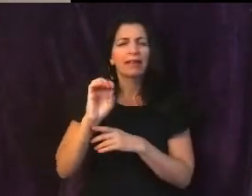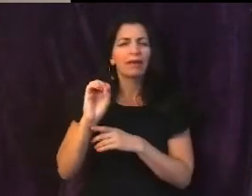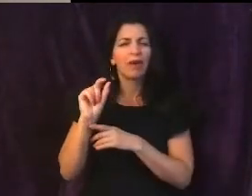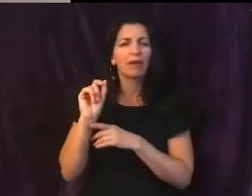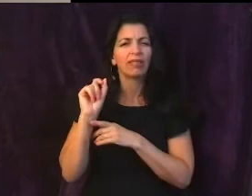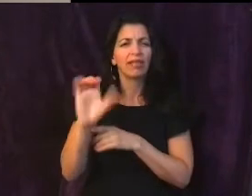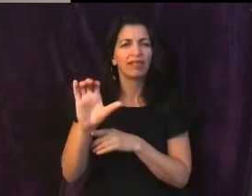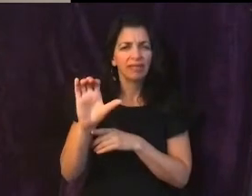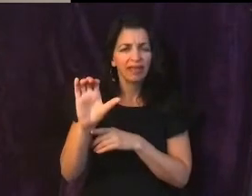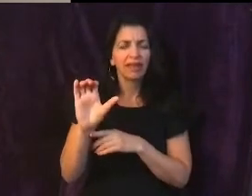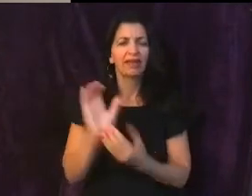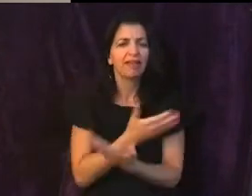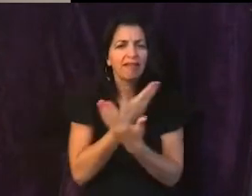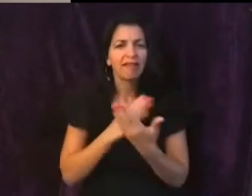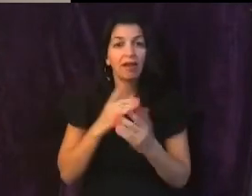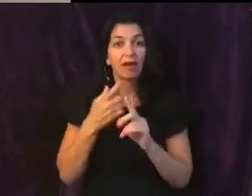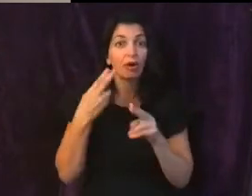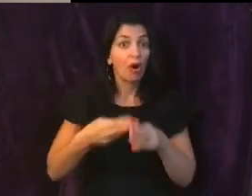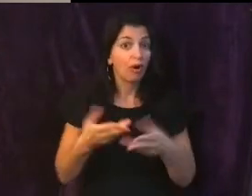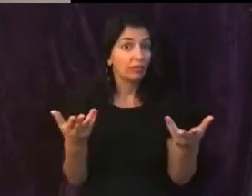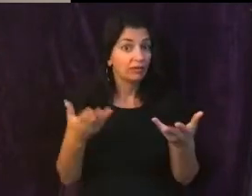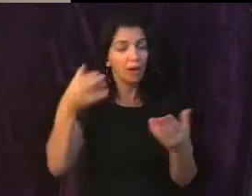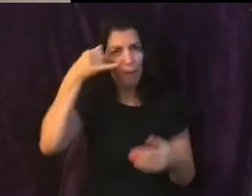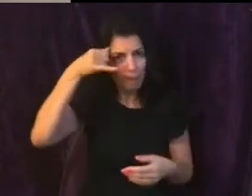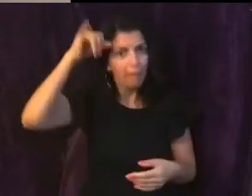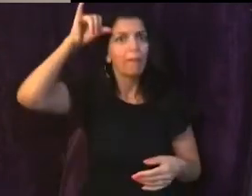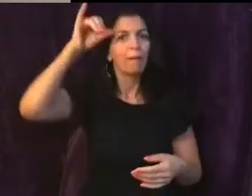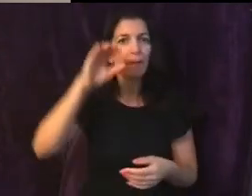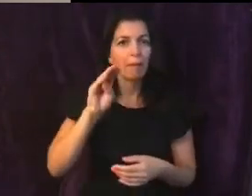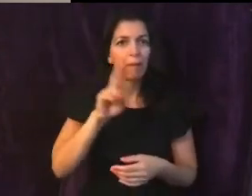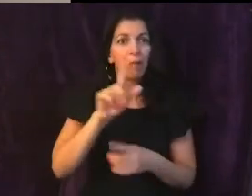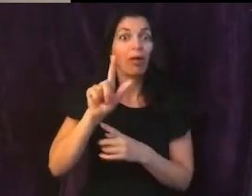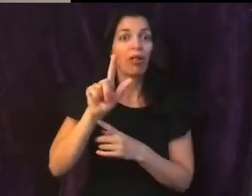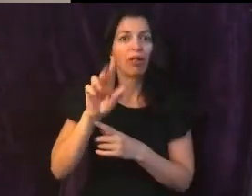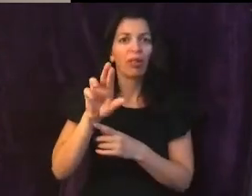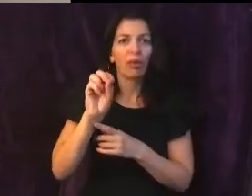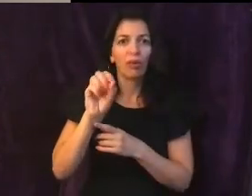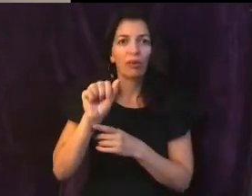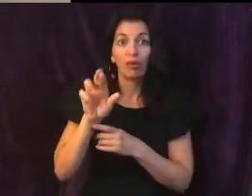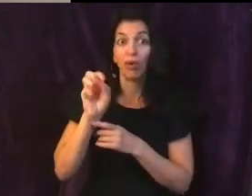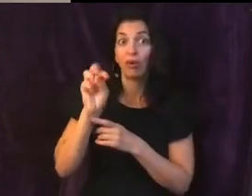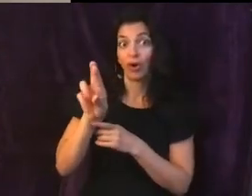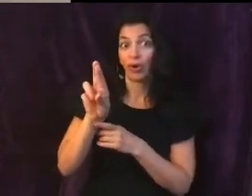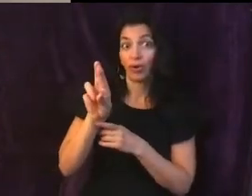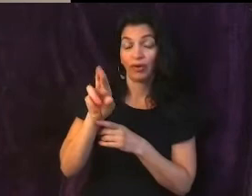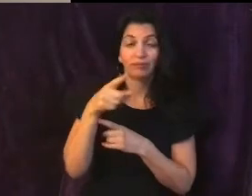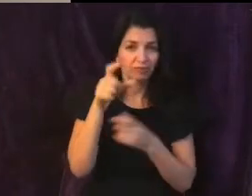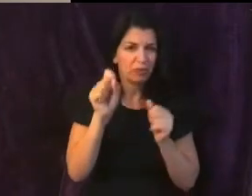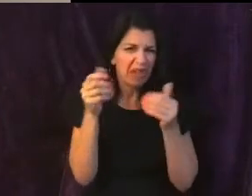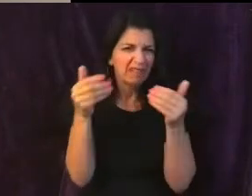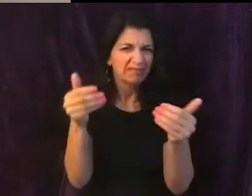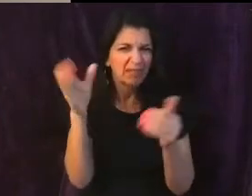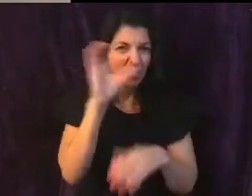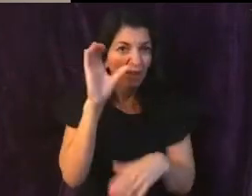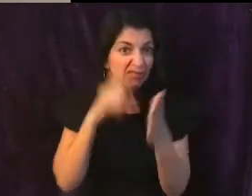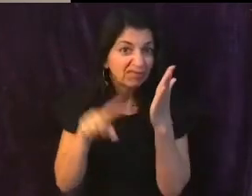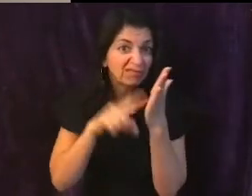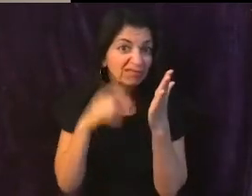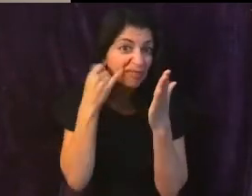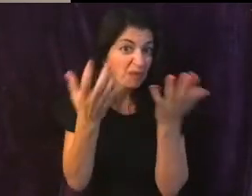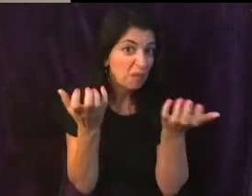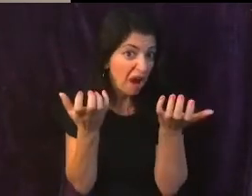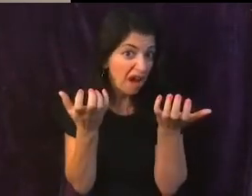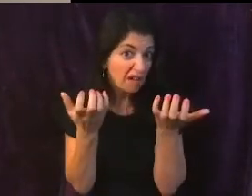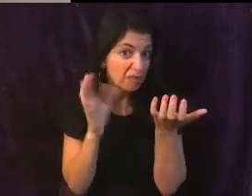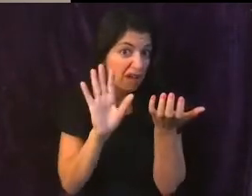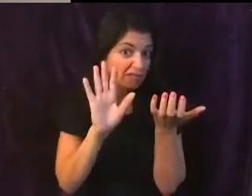called a bull roarer. So, go ahead and take a minute to go look that up if you want, and if not, let's make some music.